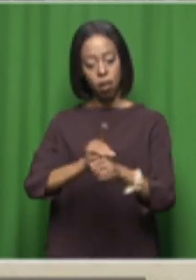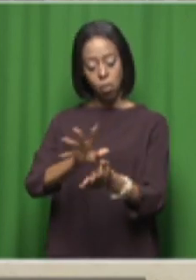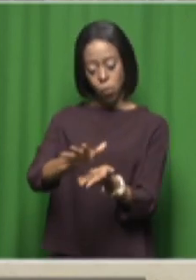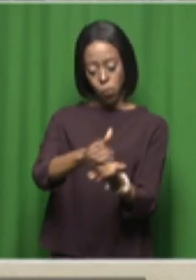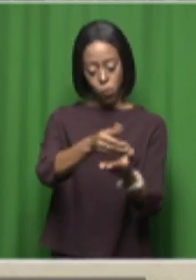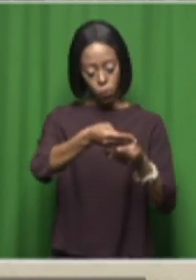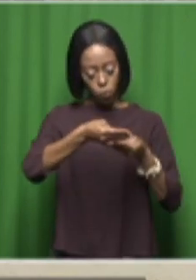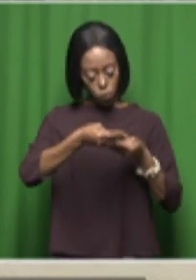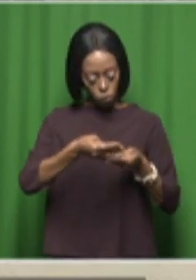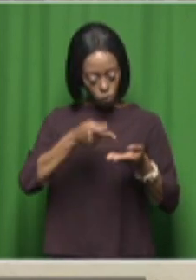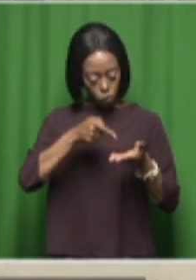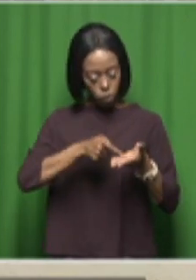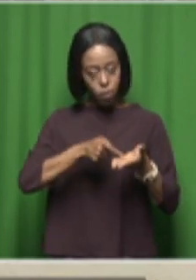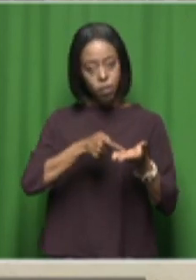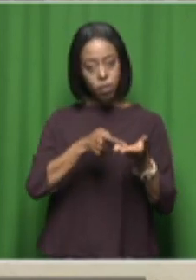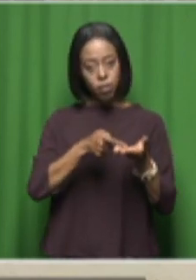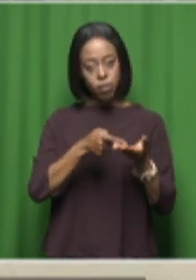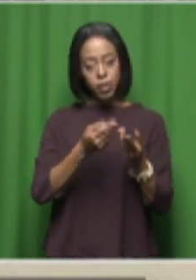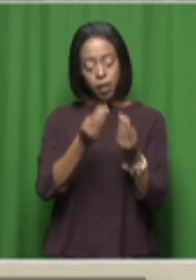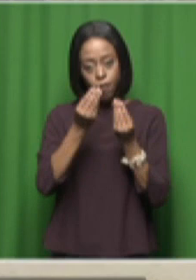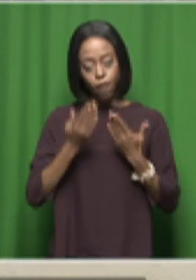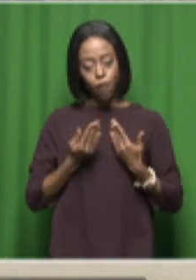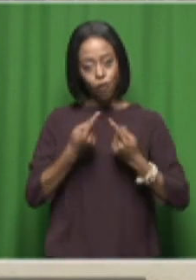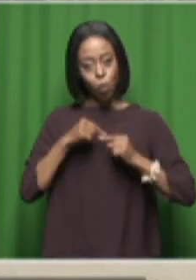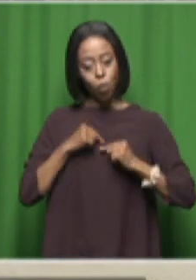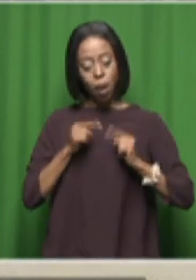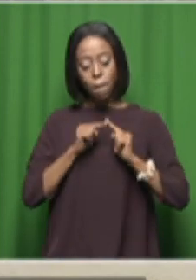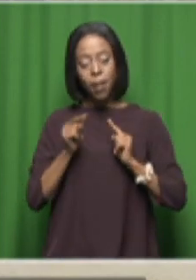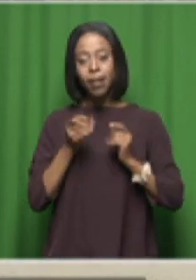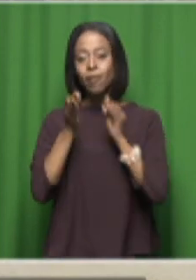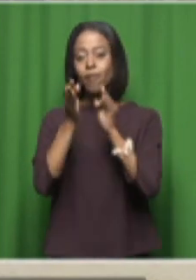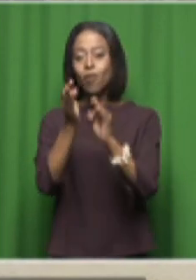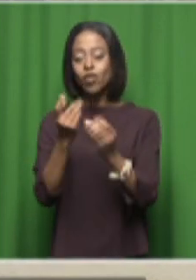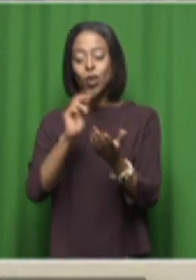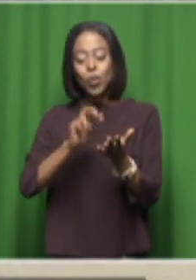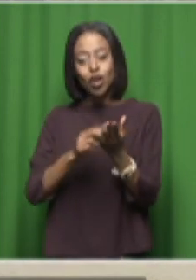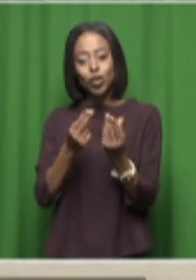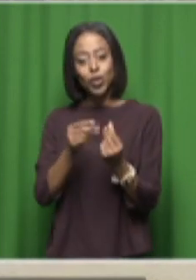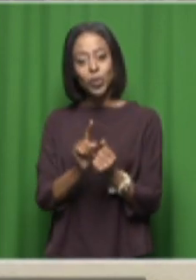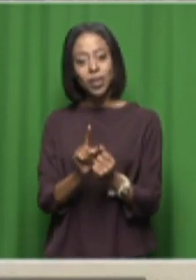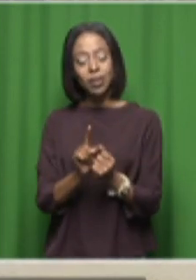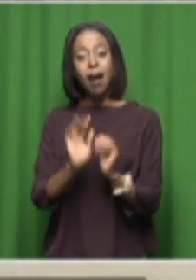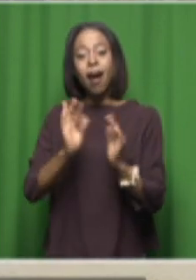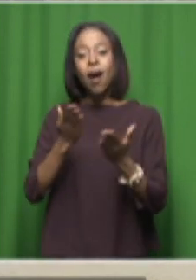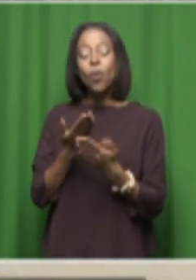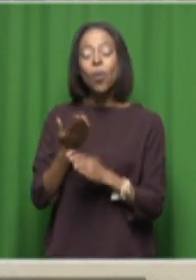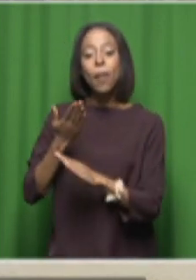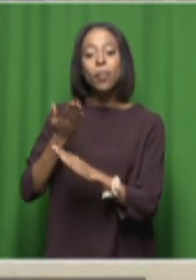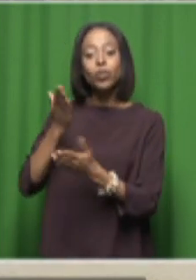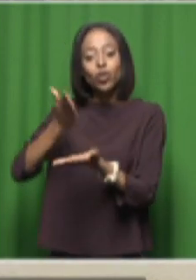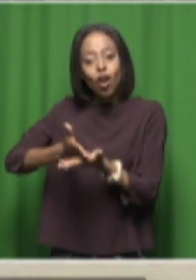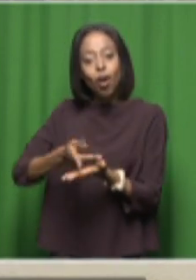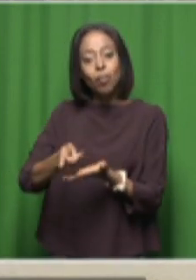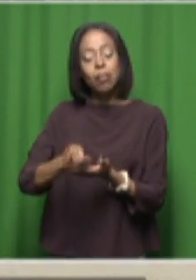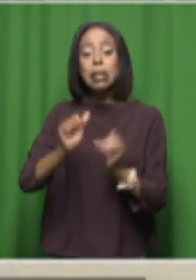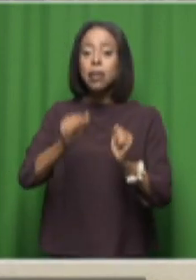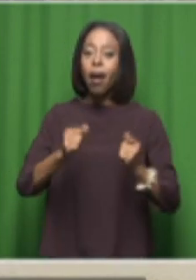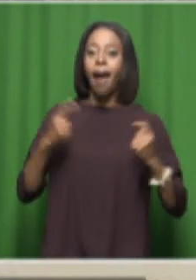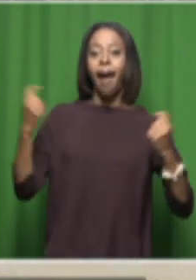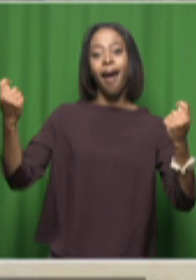but also where to from here? How do we prevent? So it's good to